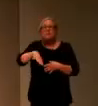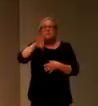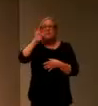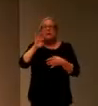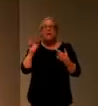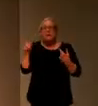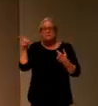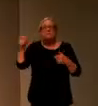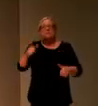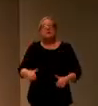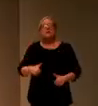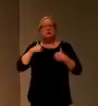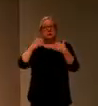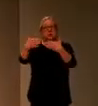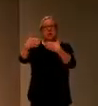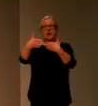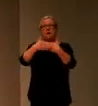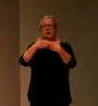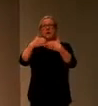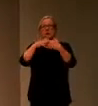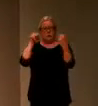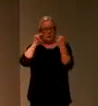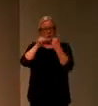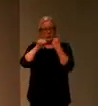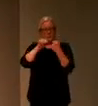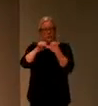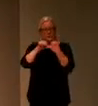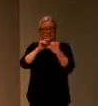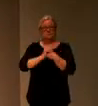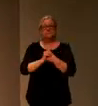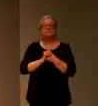She lived in close proximity to a highway.